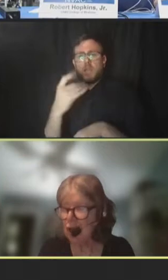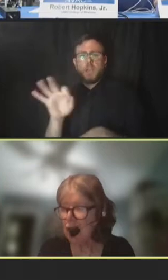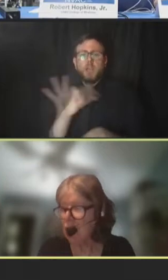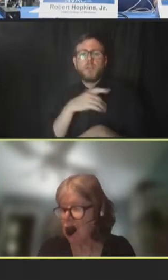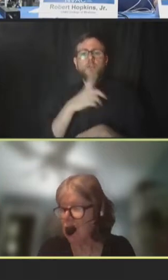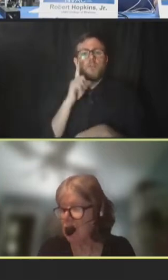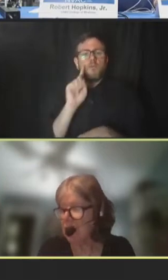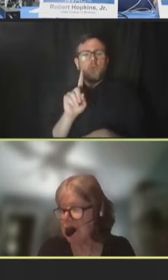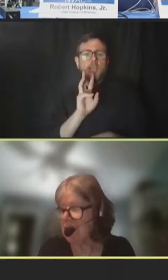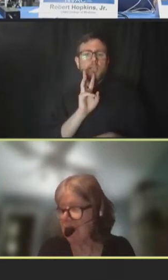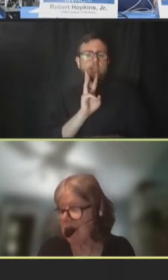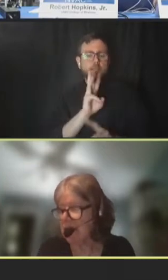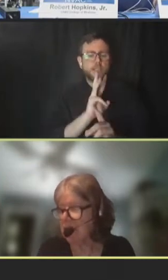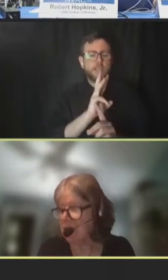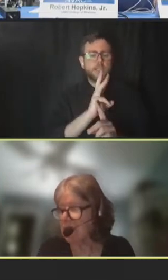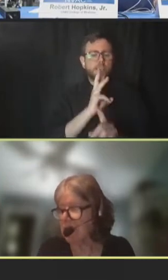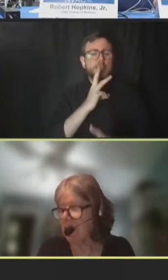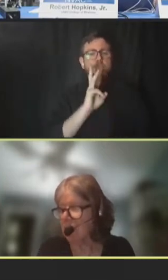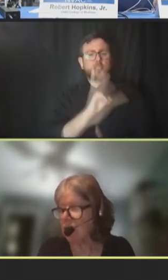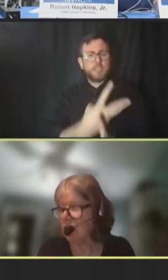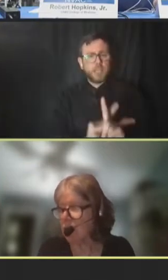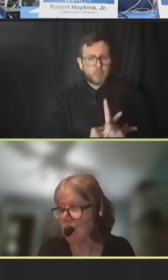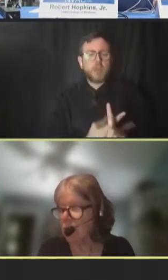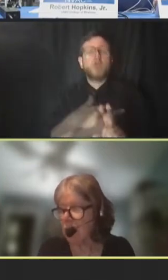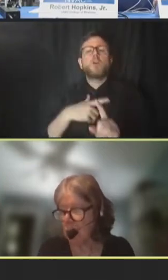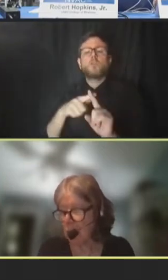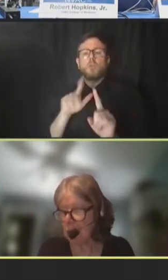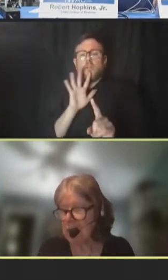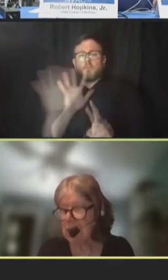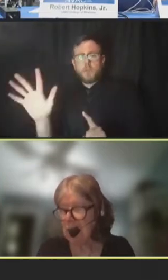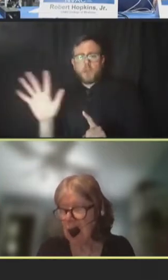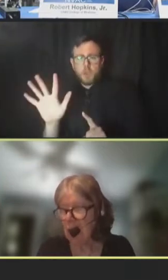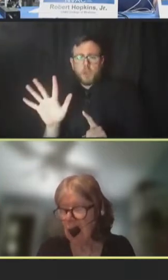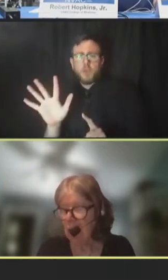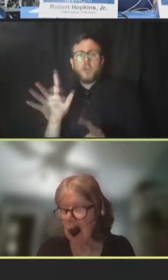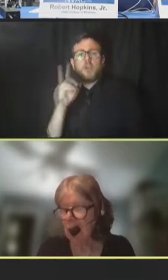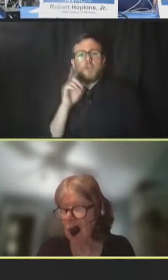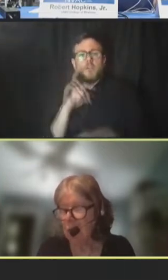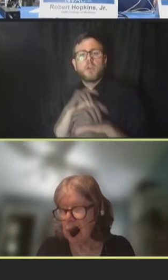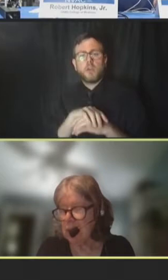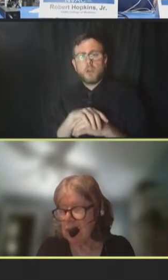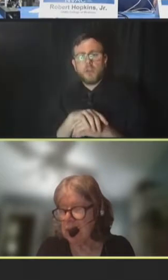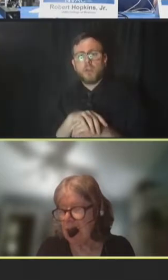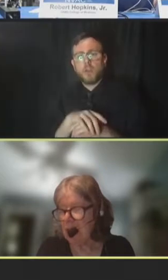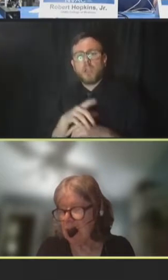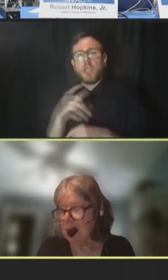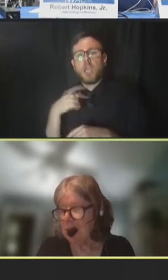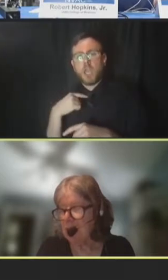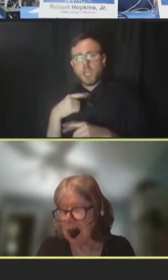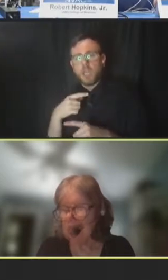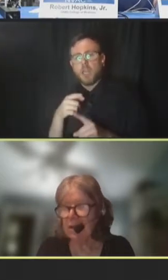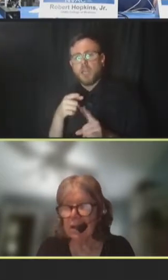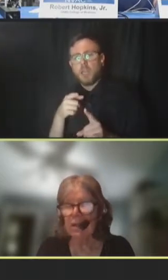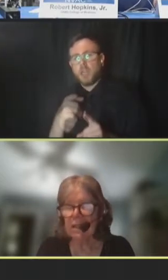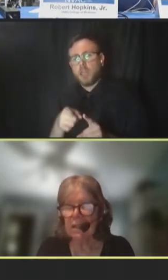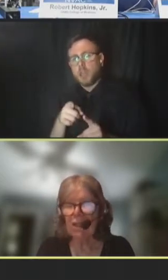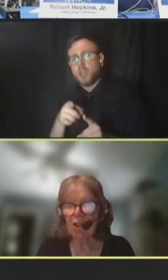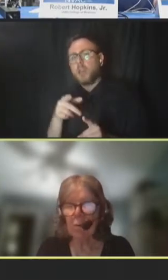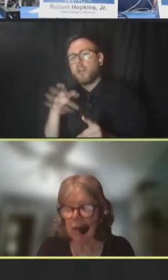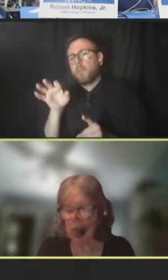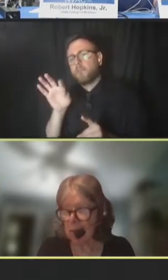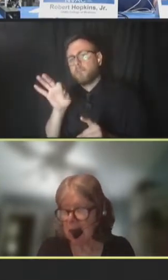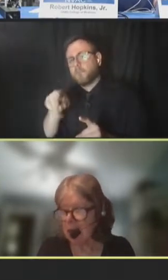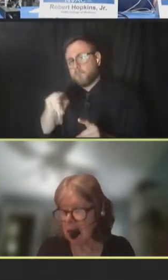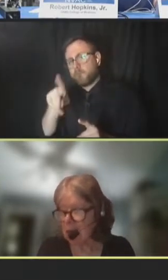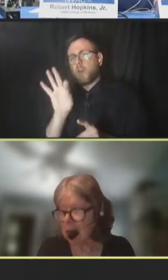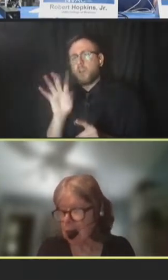Pfizer COVID-19 vaccine for 6-month through 4-year-olds. We will take up, again, contingent upon